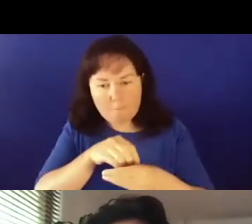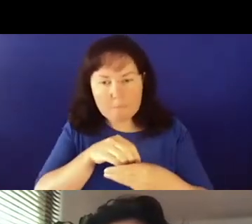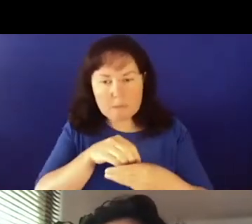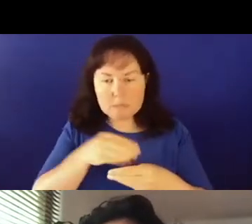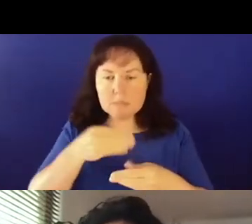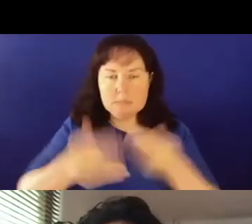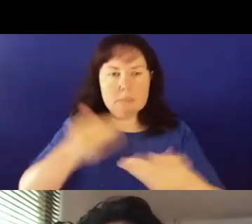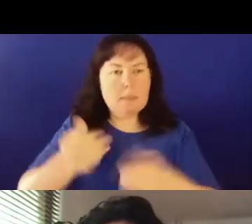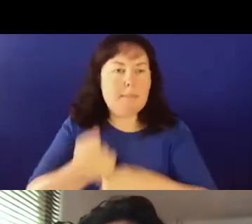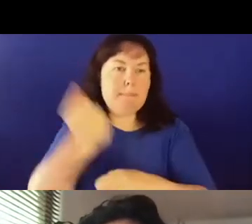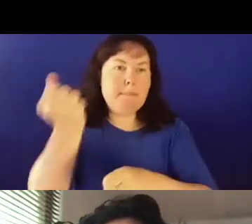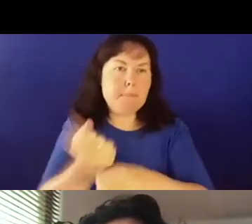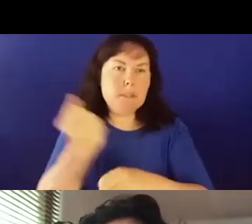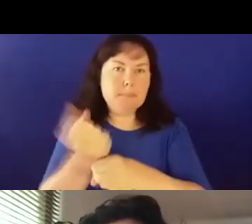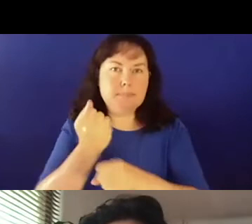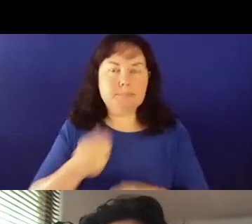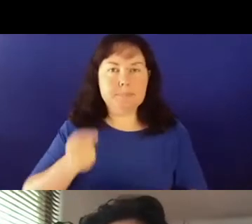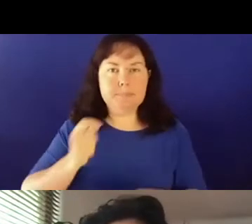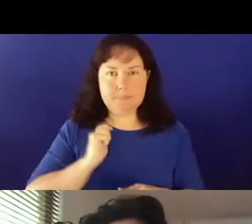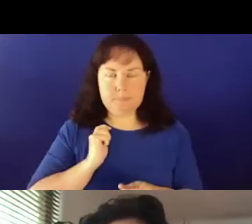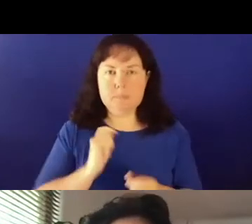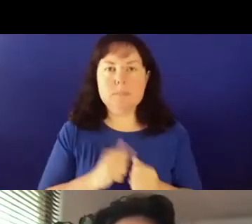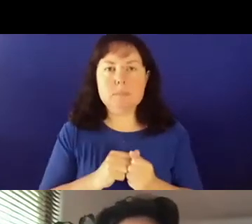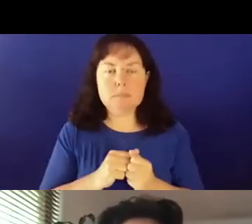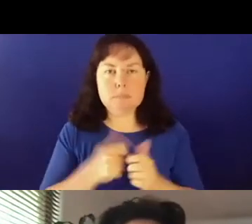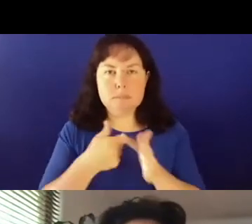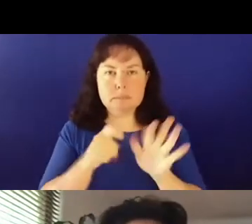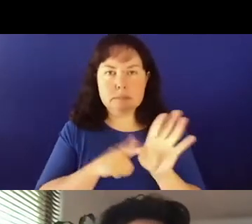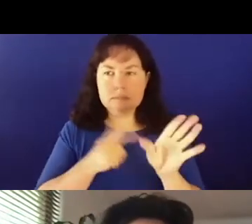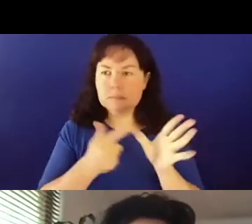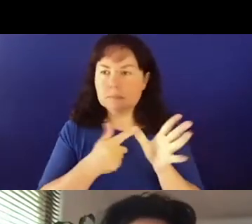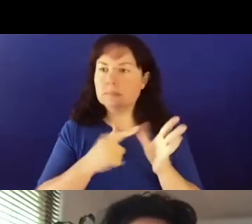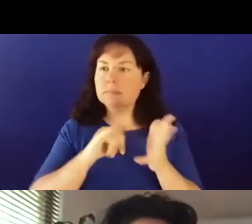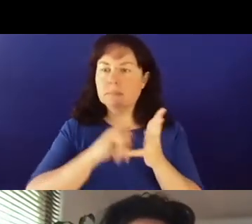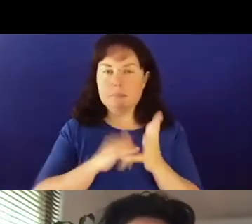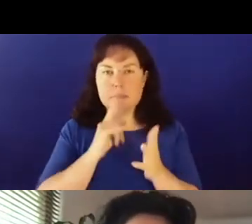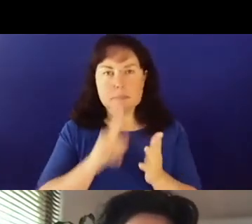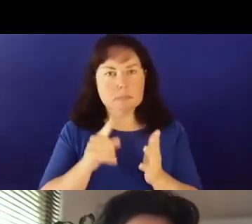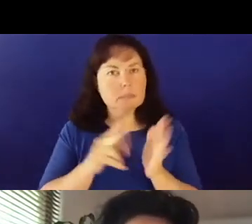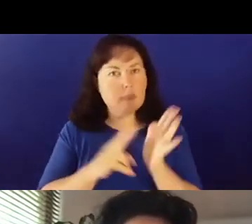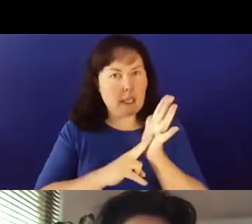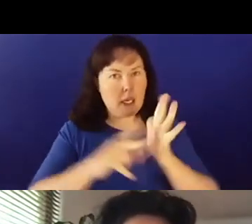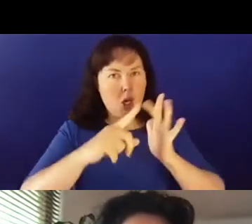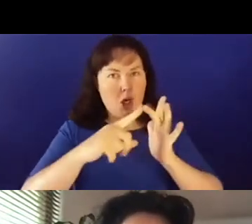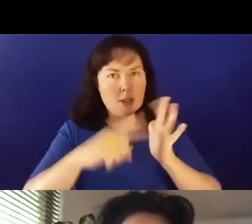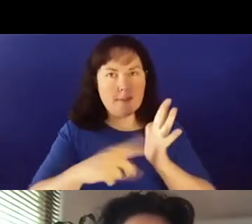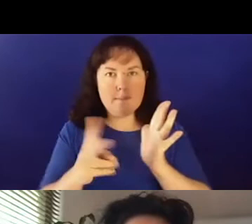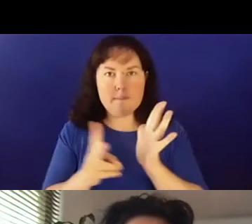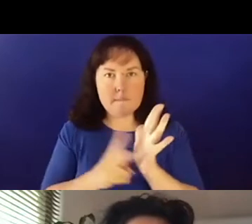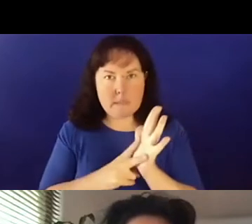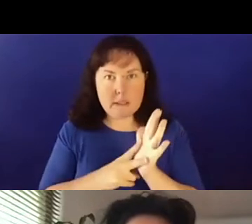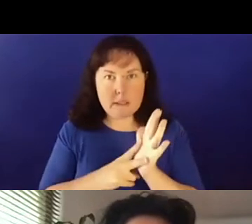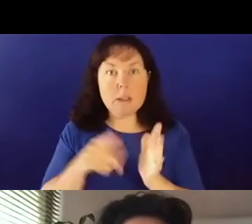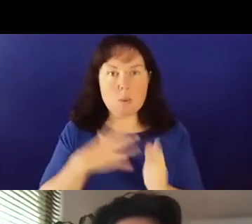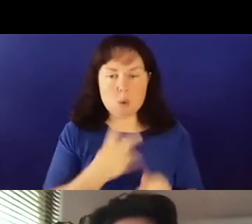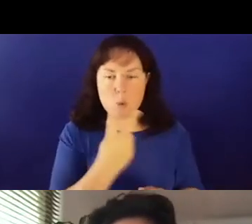jump in here. For NITV specifically, when we commission, we have a 2 out of 3 of the key creatives are to be First Nations.